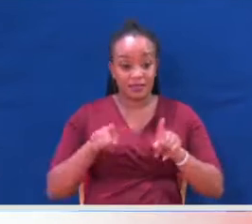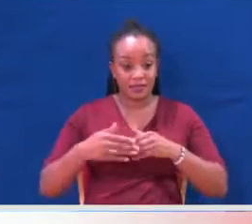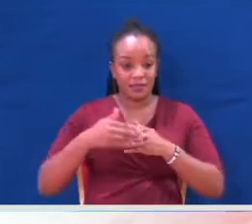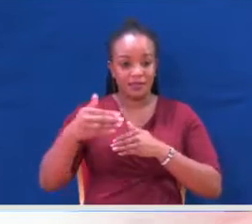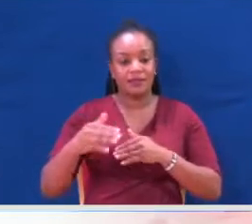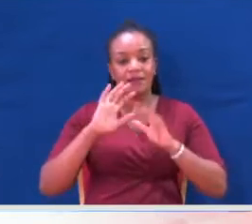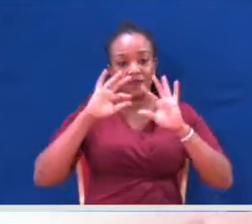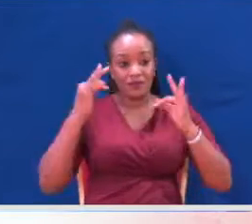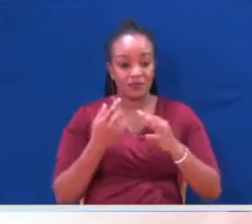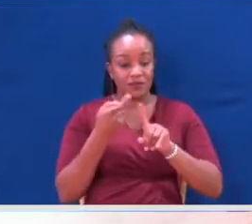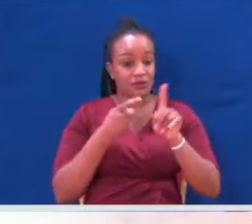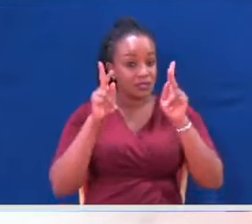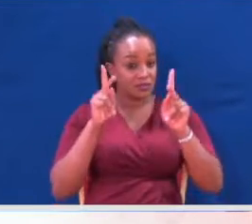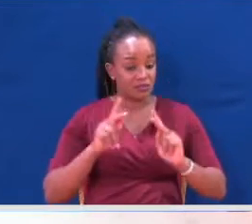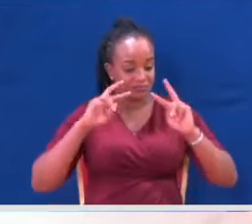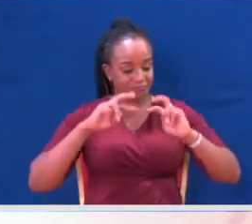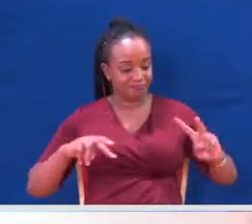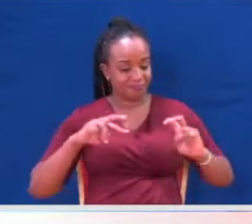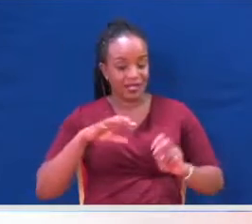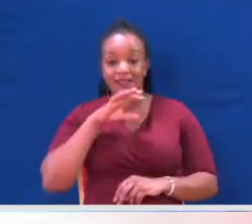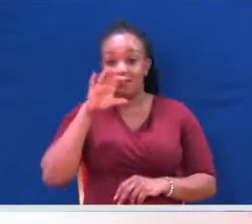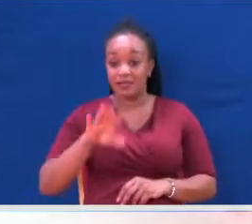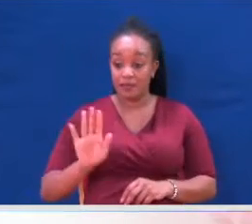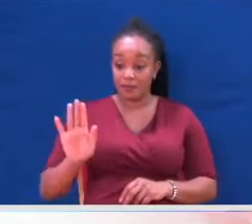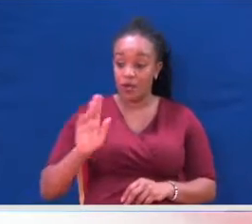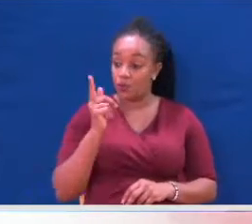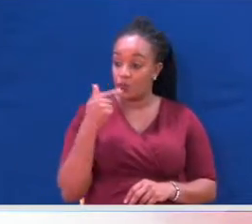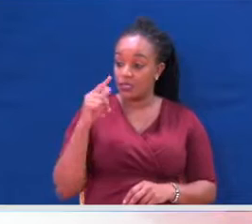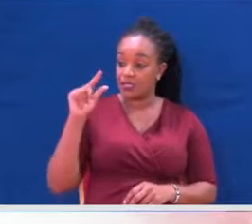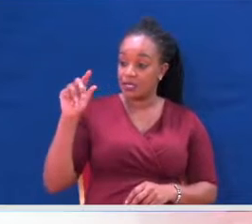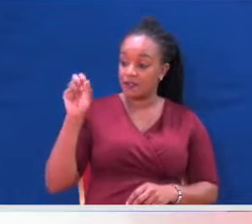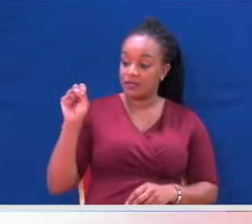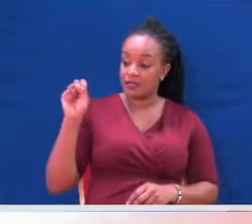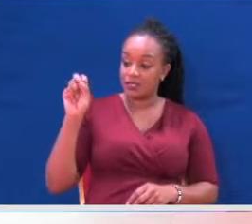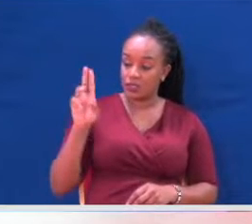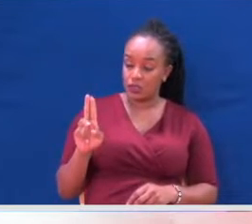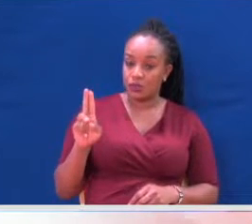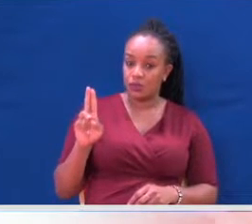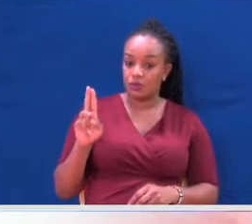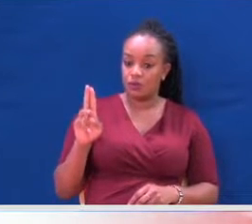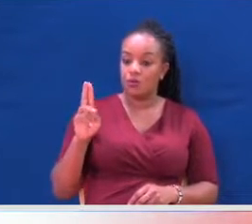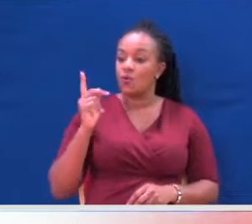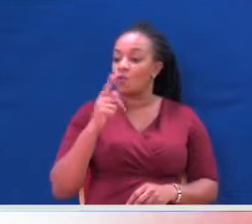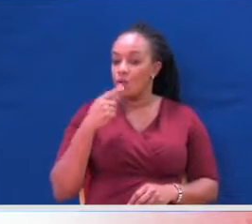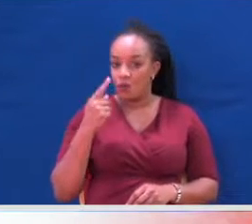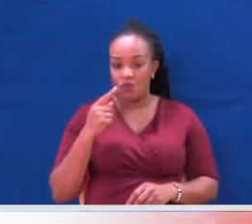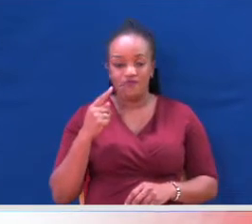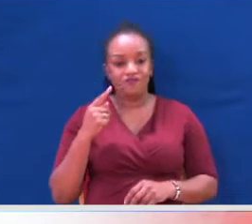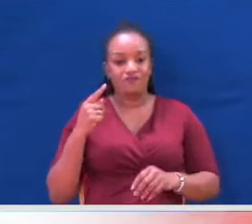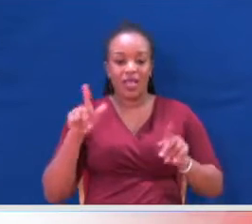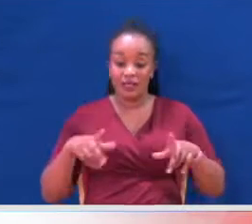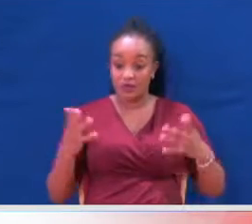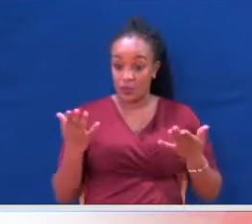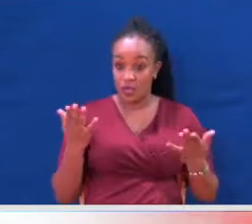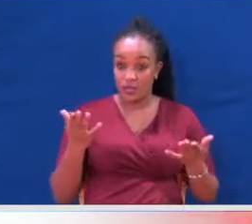Kisumu is looking for their son, who is a GSU officer based at the Ruaraka GSU headquarters,